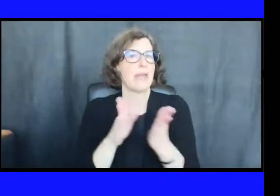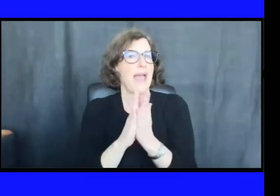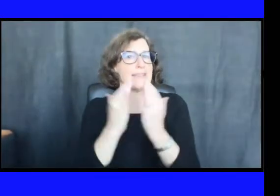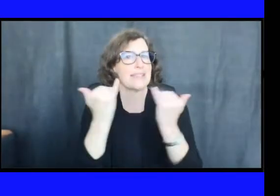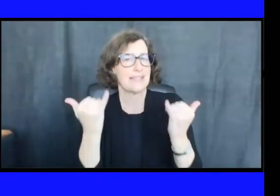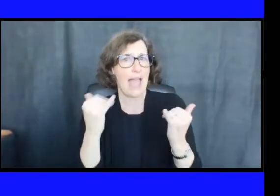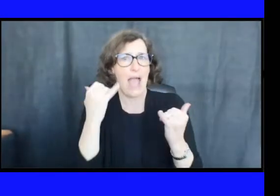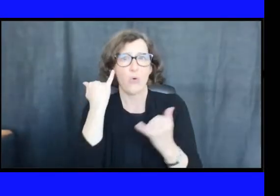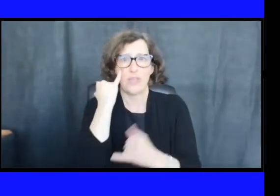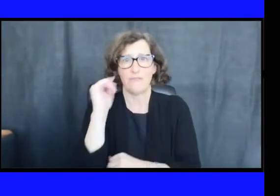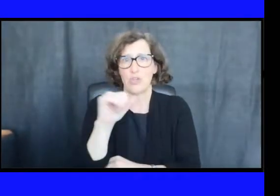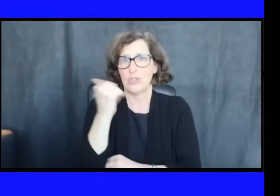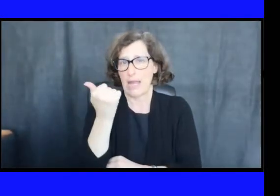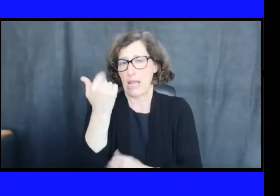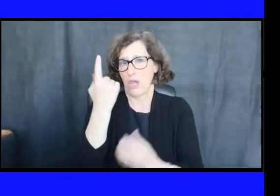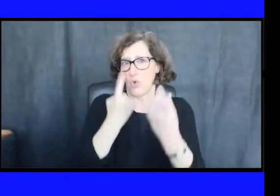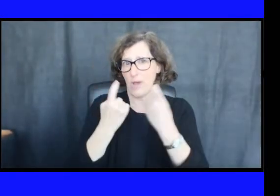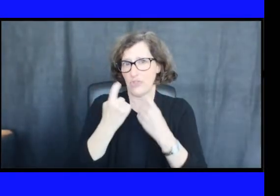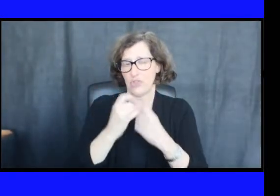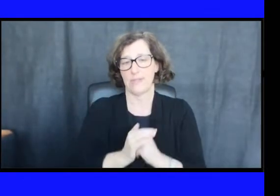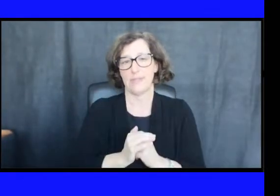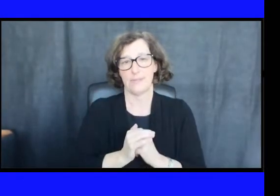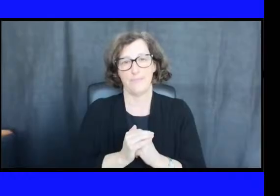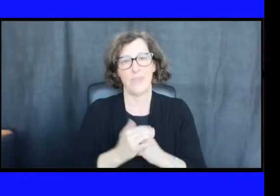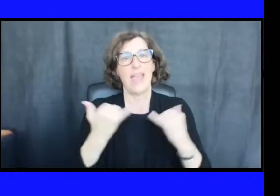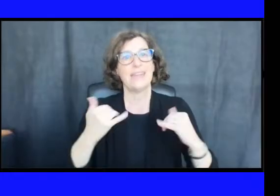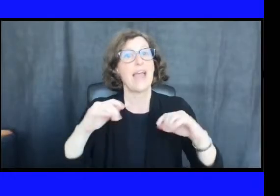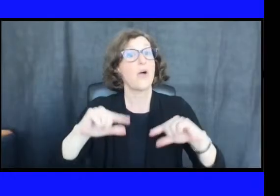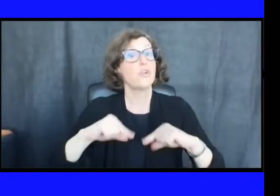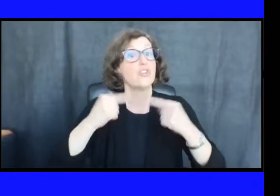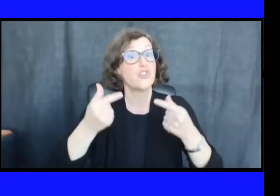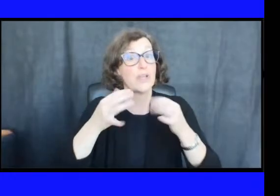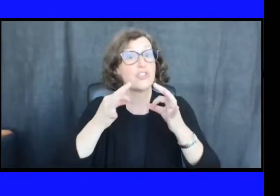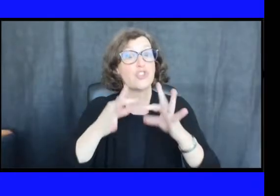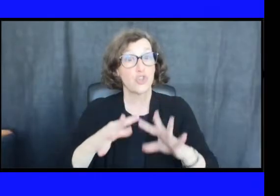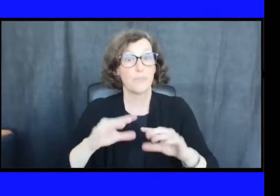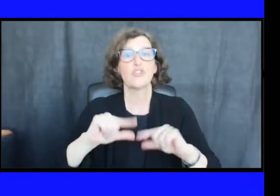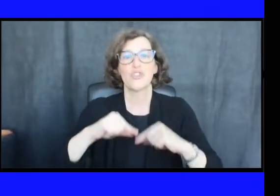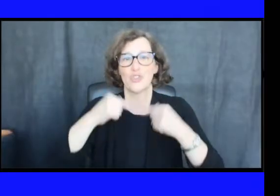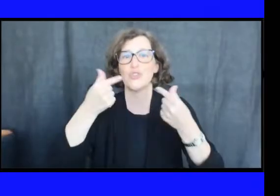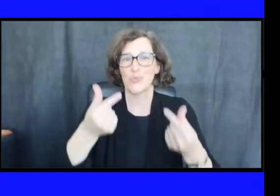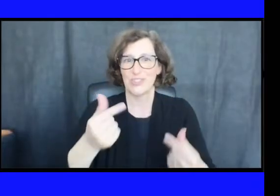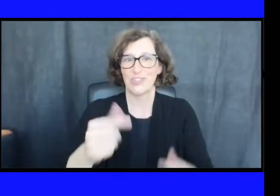guess. Thank you. Thank you, Jose. Dr. Katz?